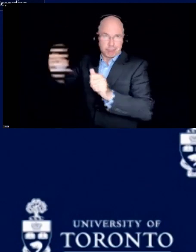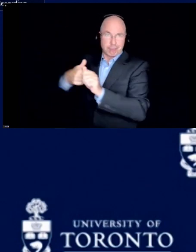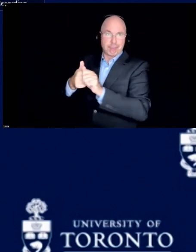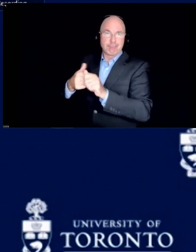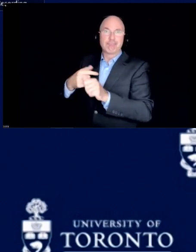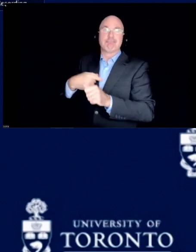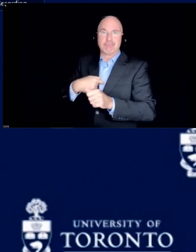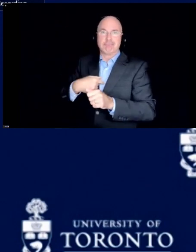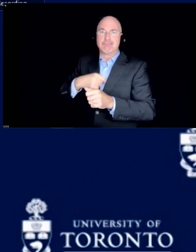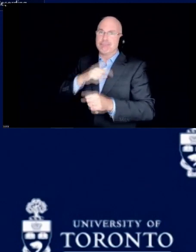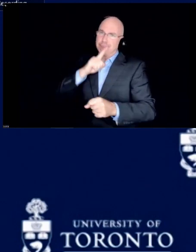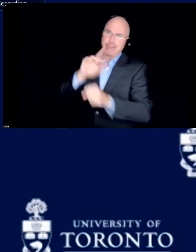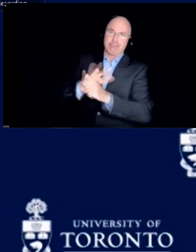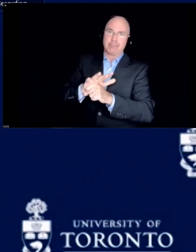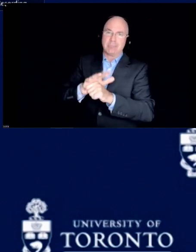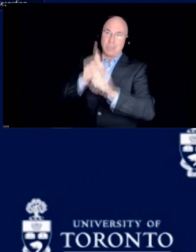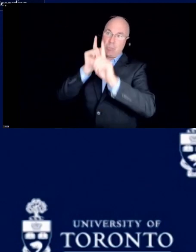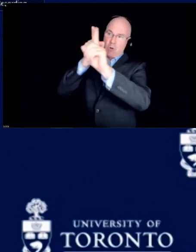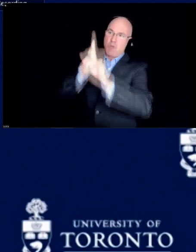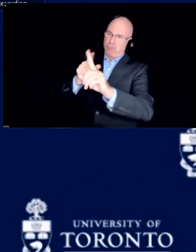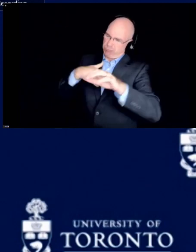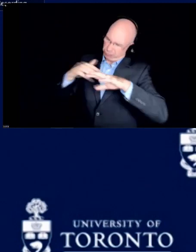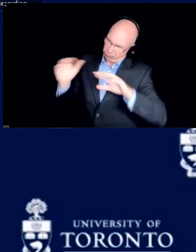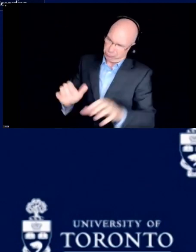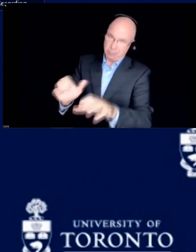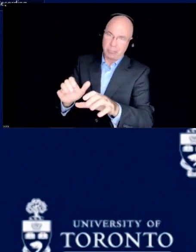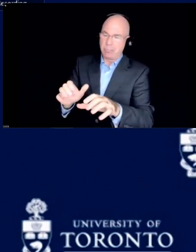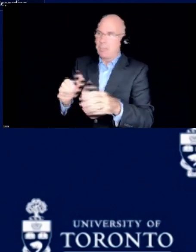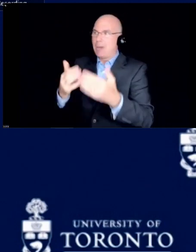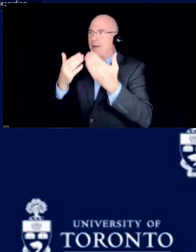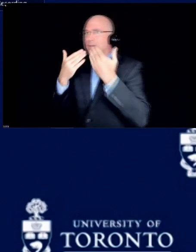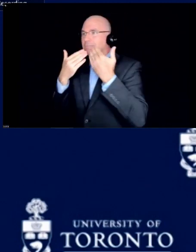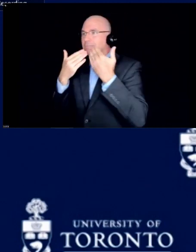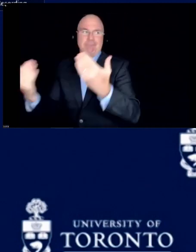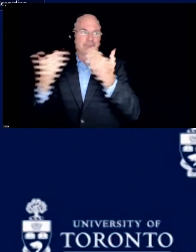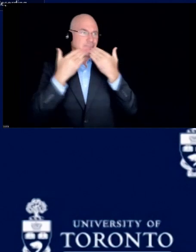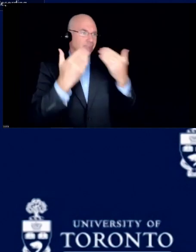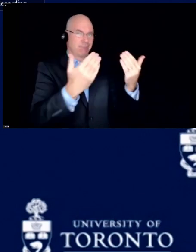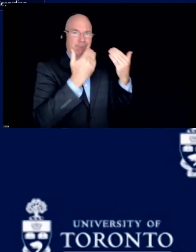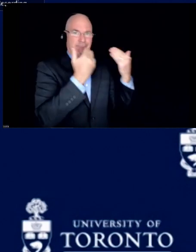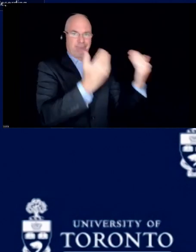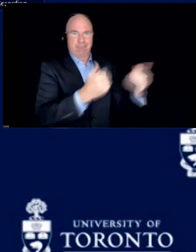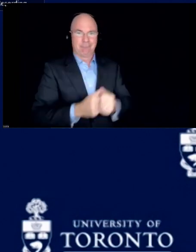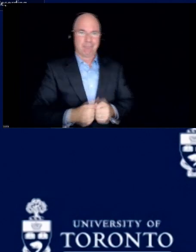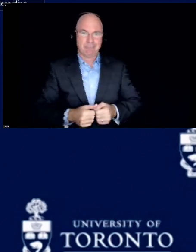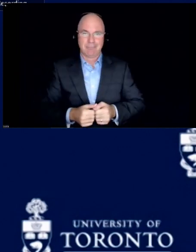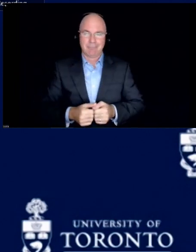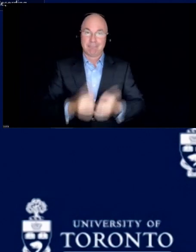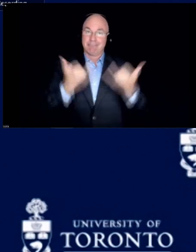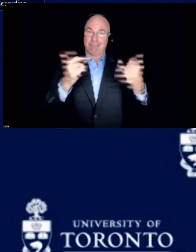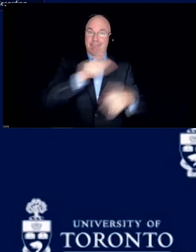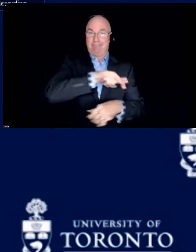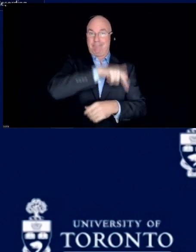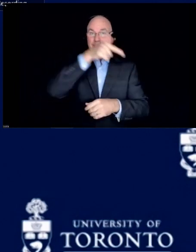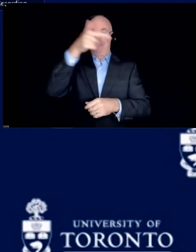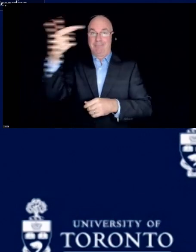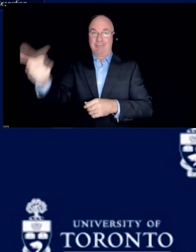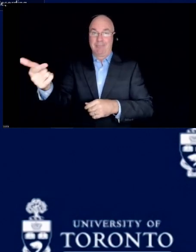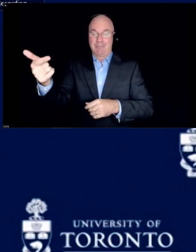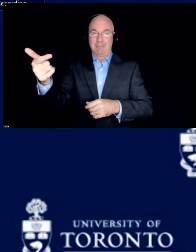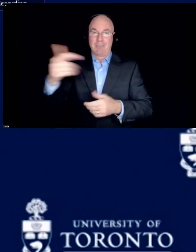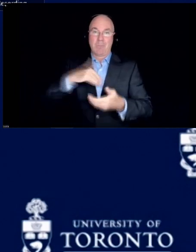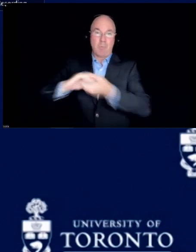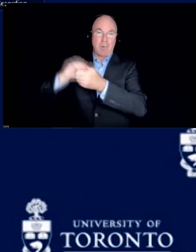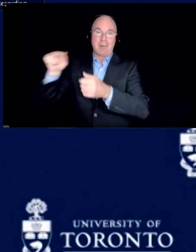the goals that we've set for ourselves within our individual institutions and within our sector. I will now turn the microphone over to my